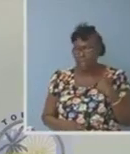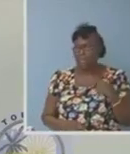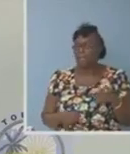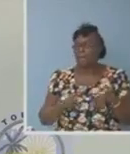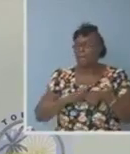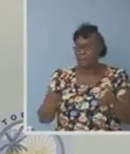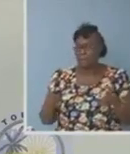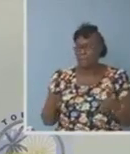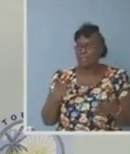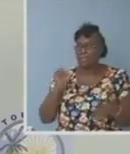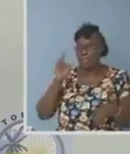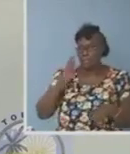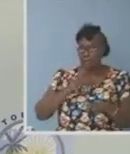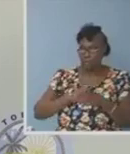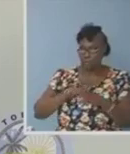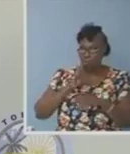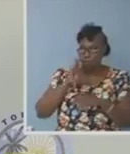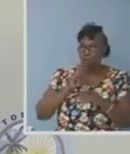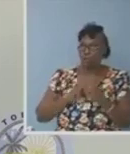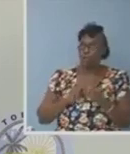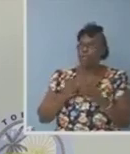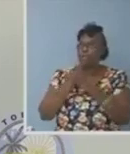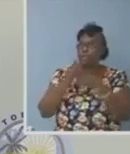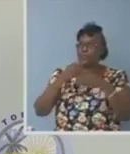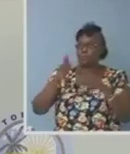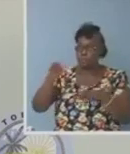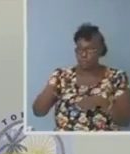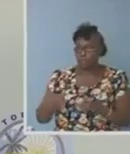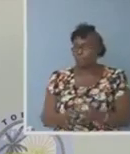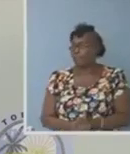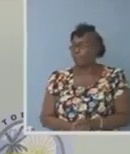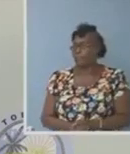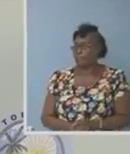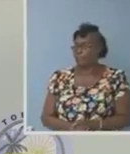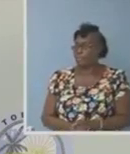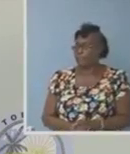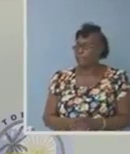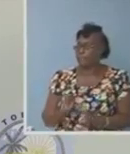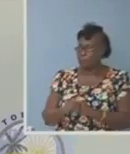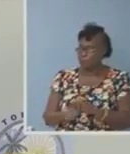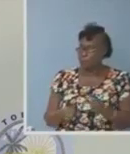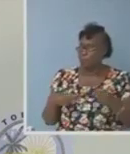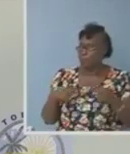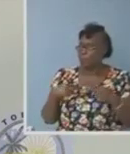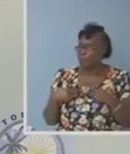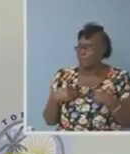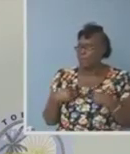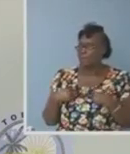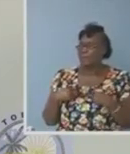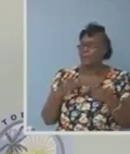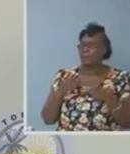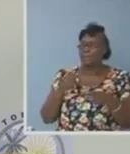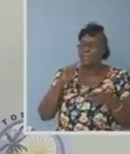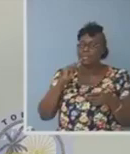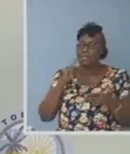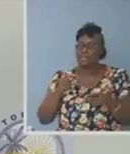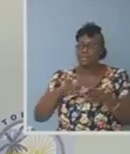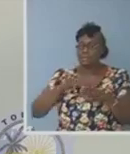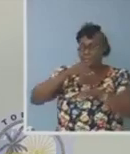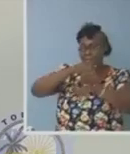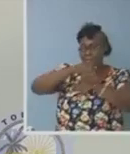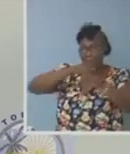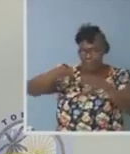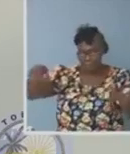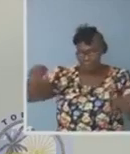the region for testing COVID-19. So we have to send the samples there. We generally get results